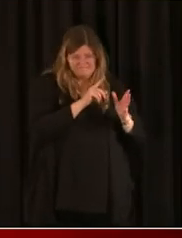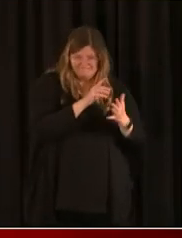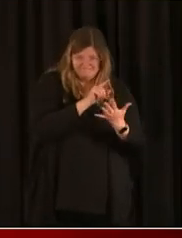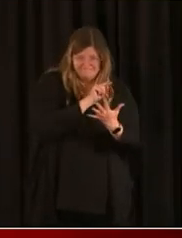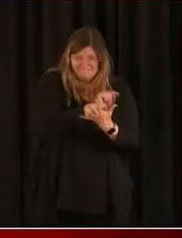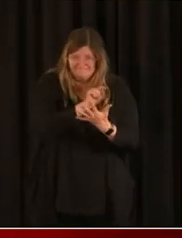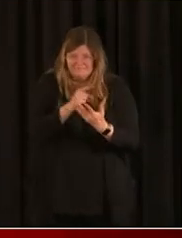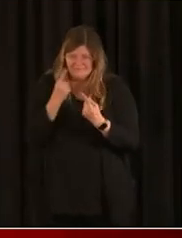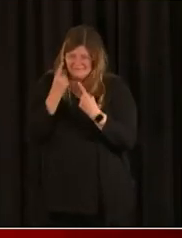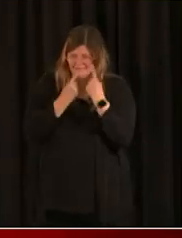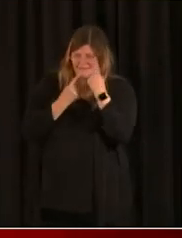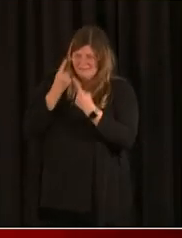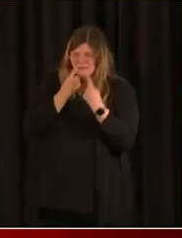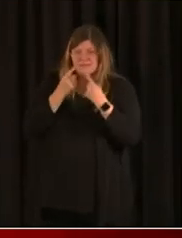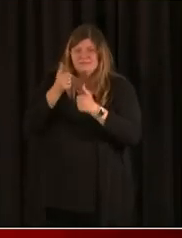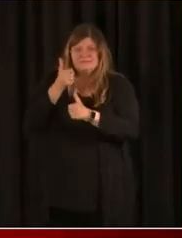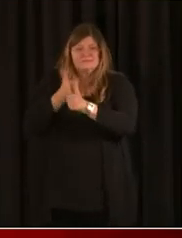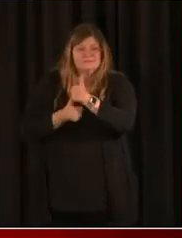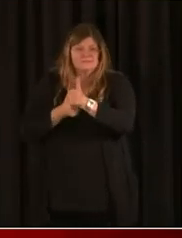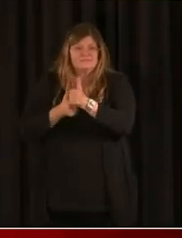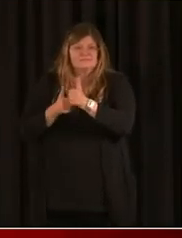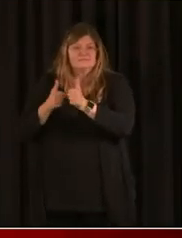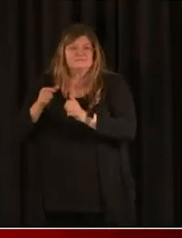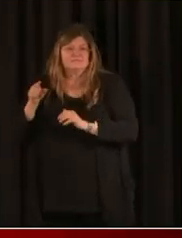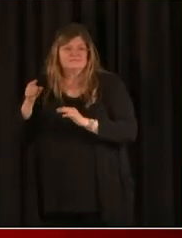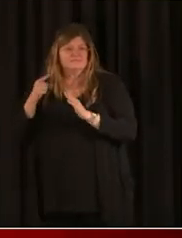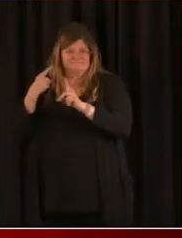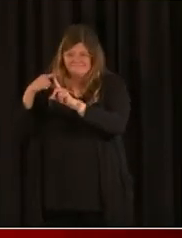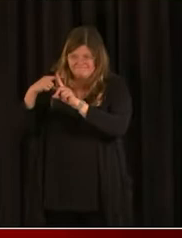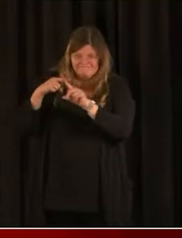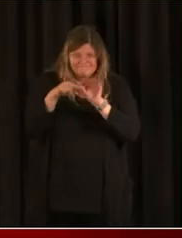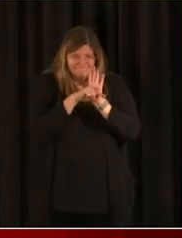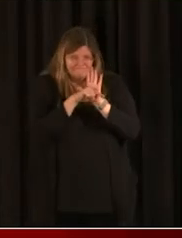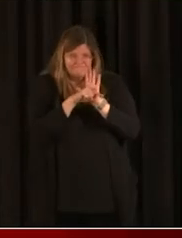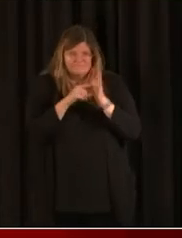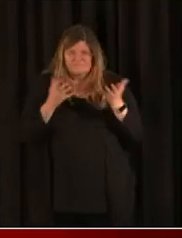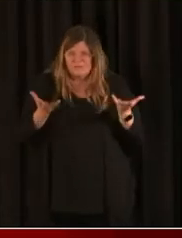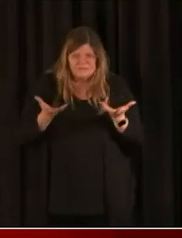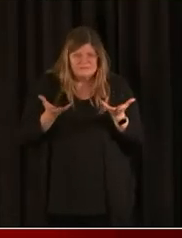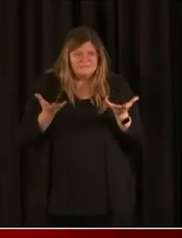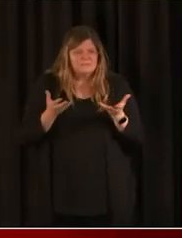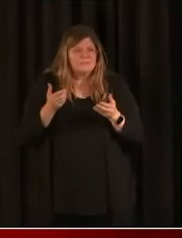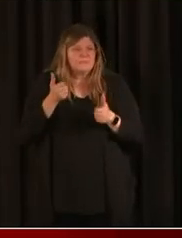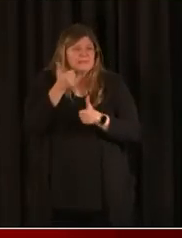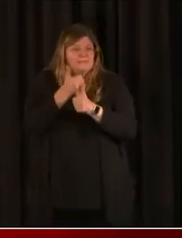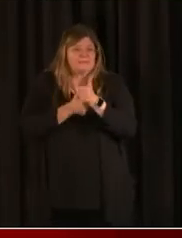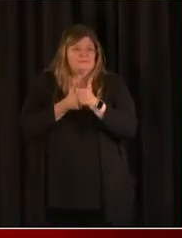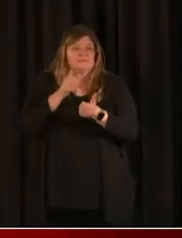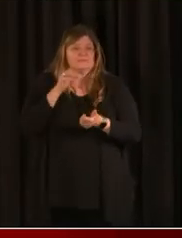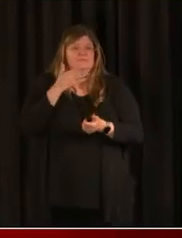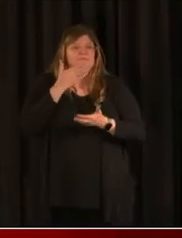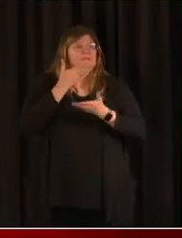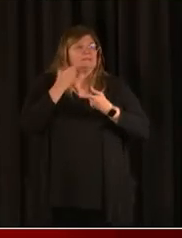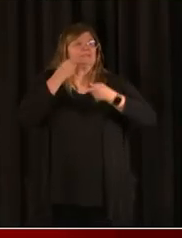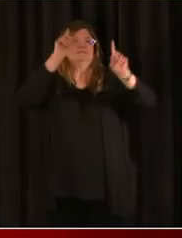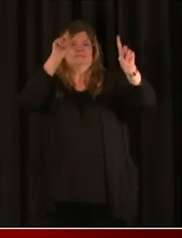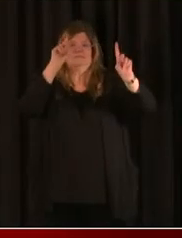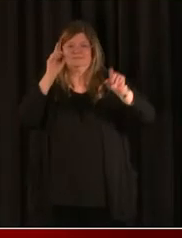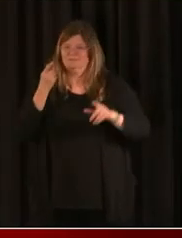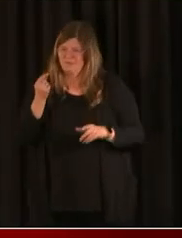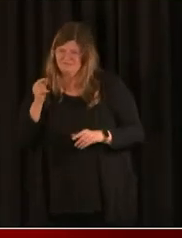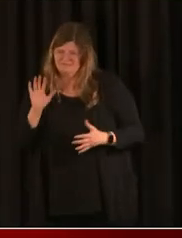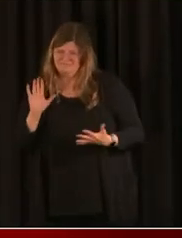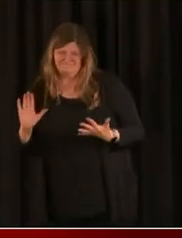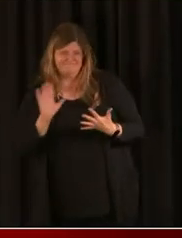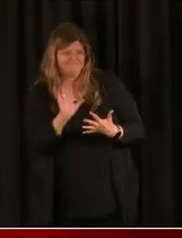and considerations for each of those models, pros and cons, what might make each model the most successful. And as the Chancellor